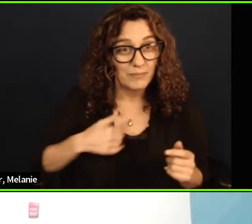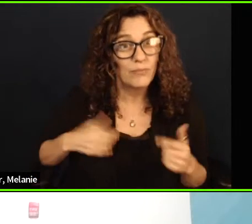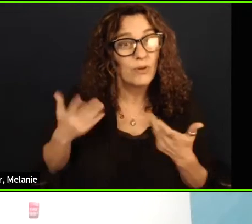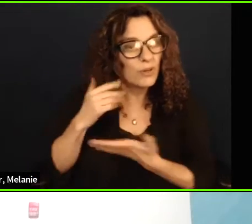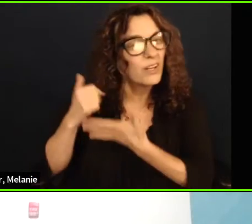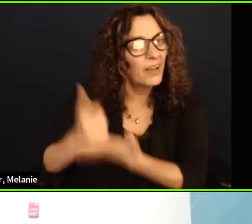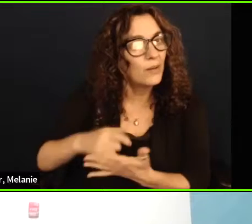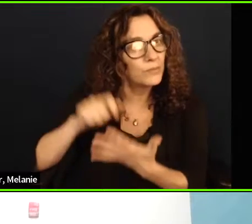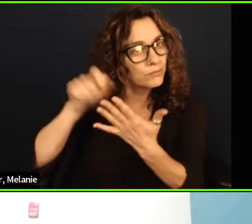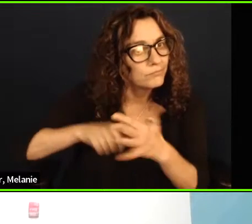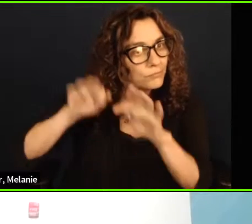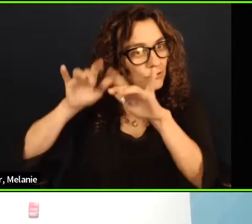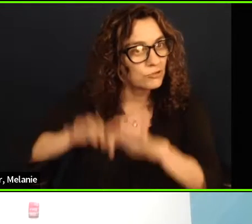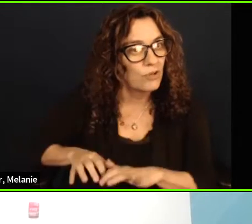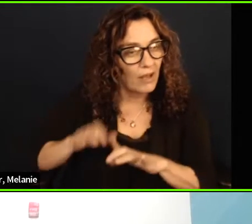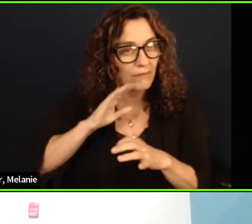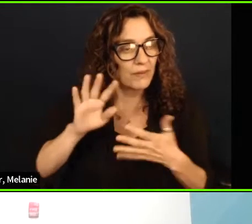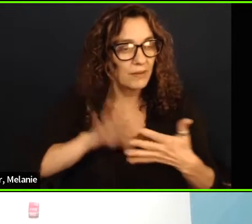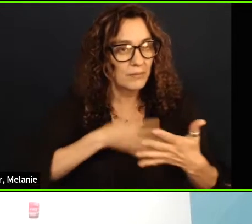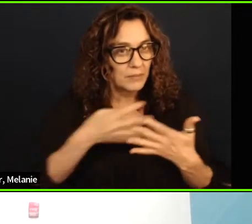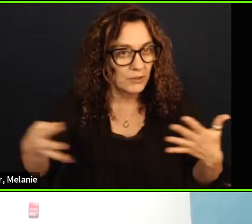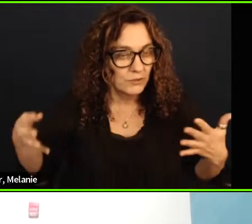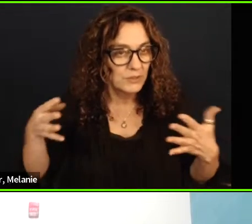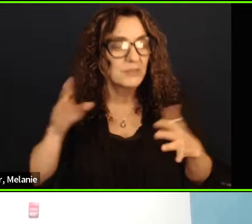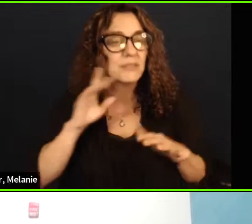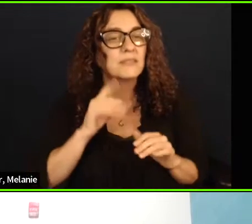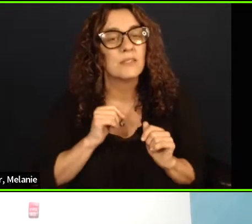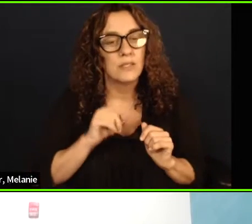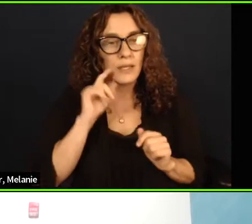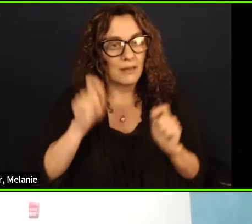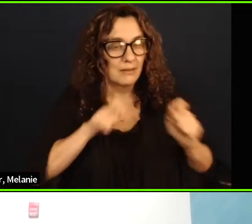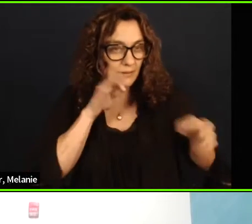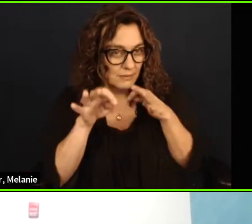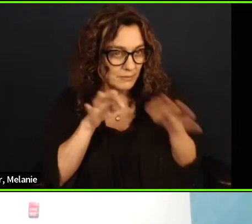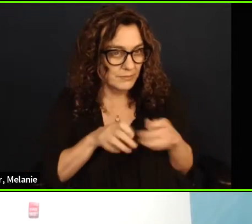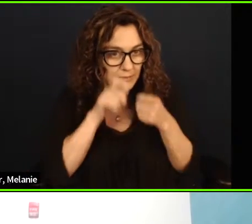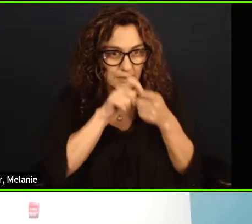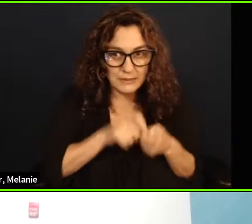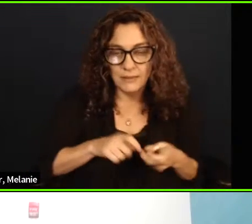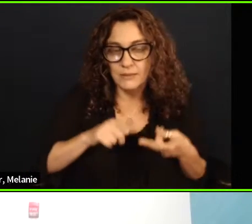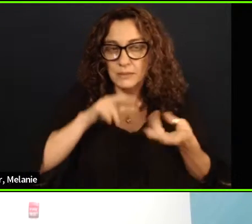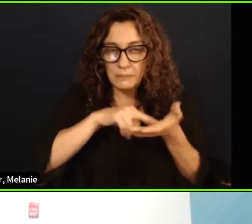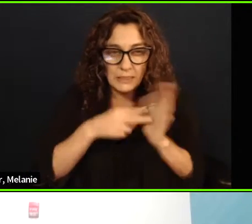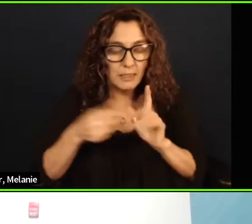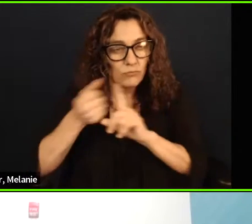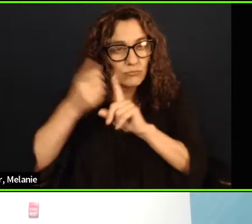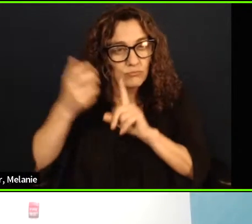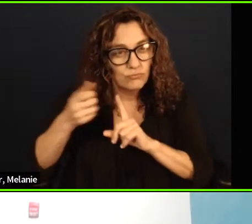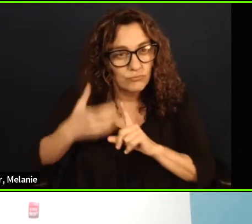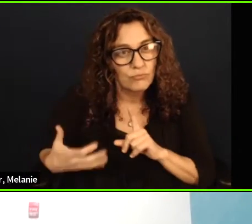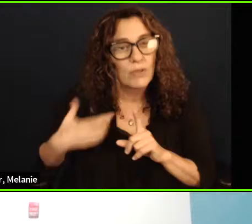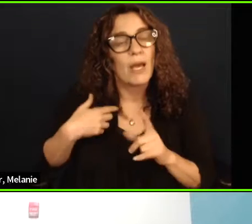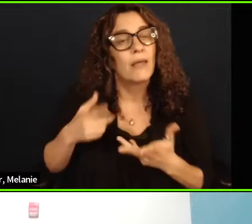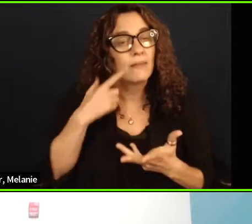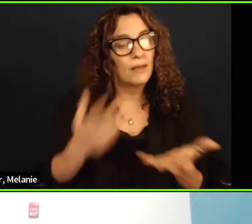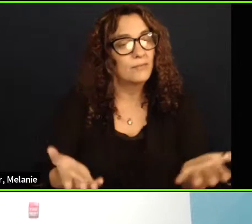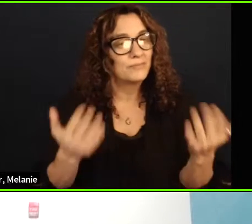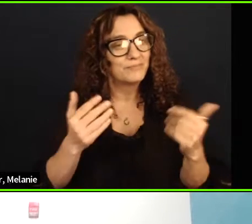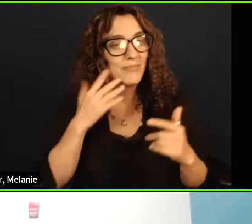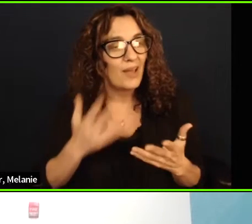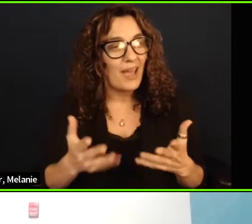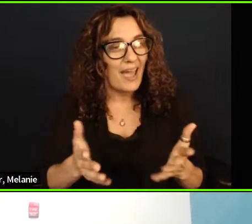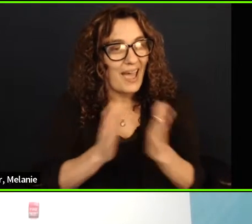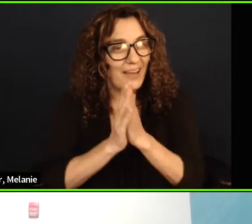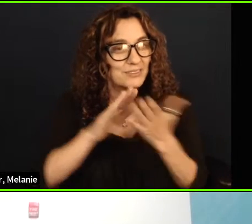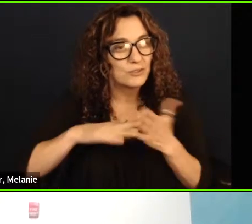and they'll be able to explain the details of the document and what it means and how you and the community can help us. If